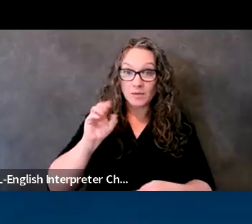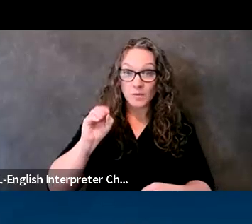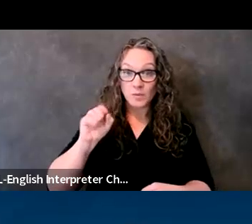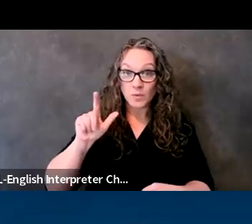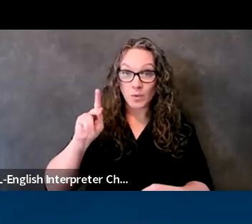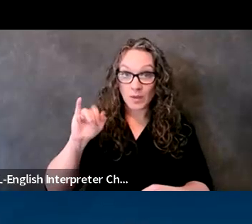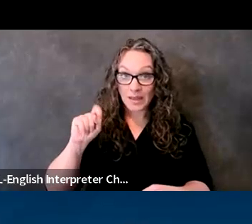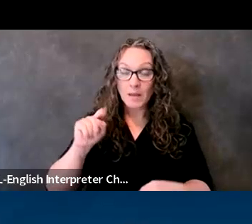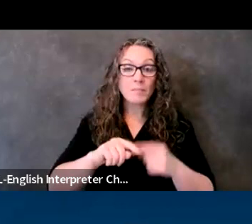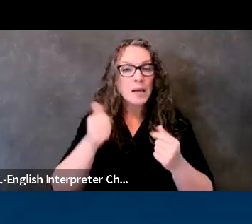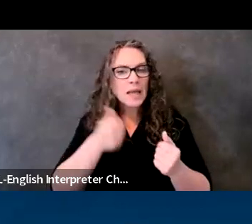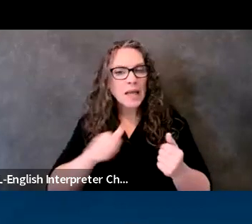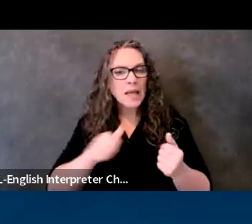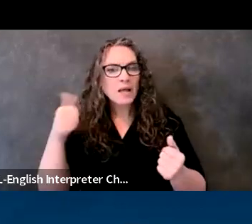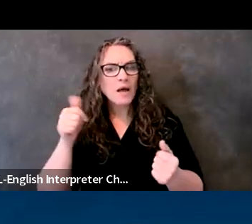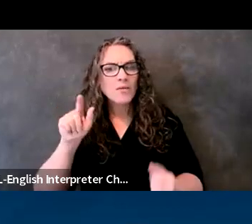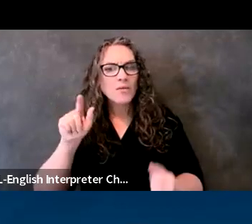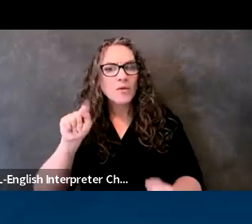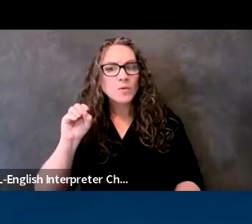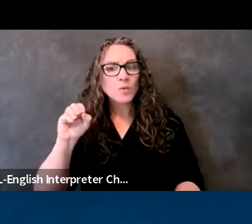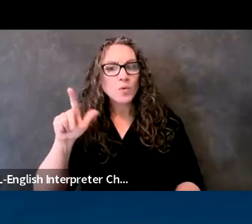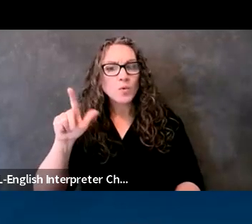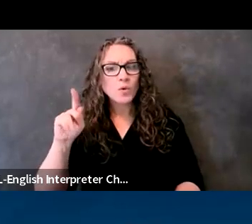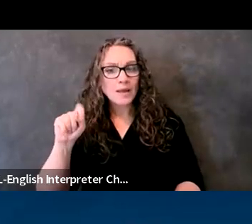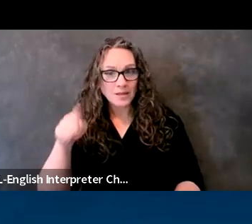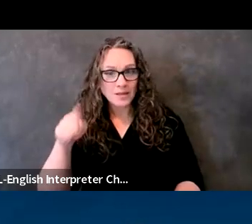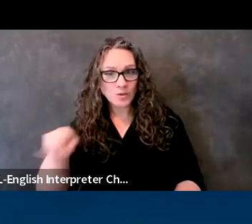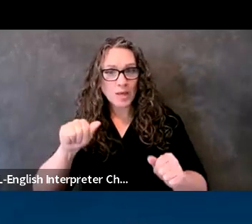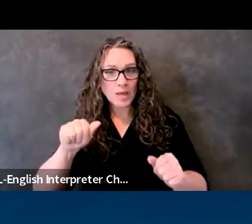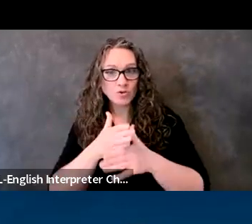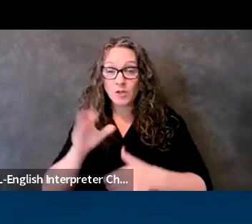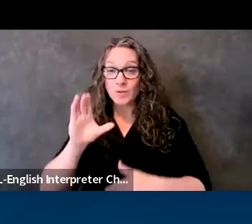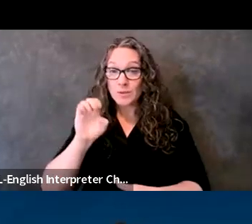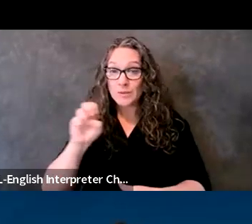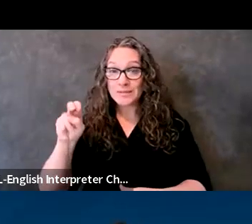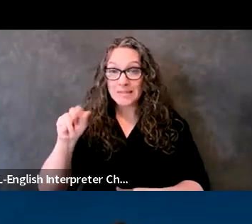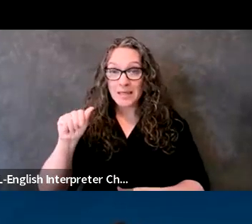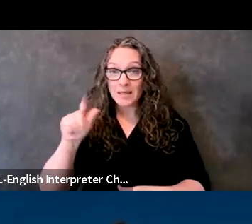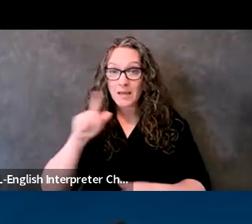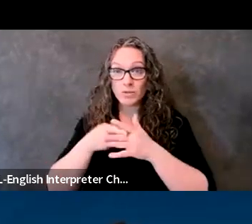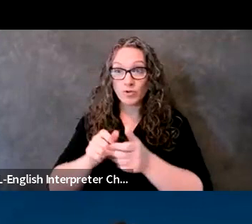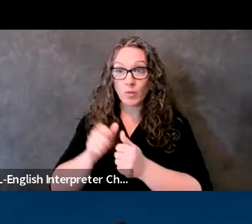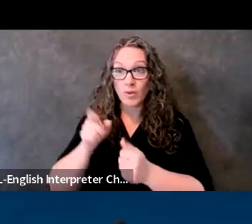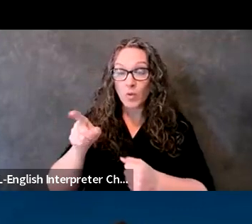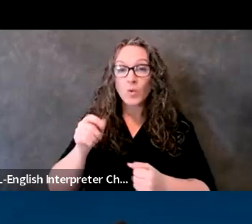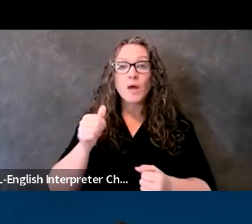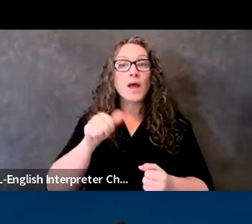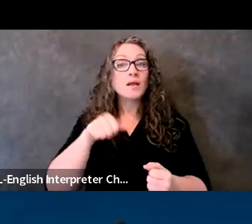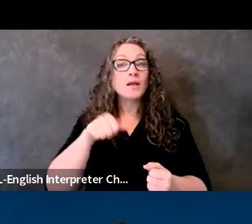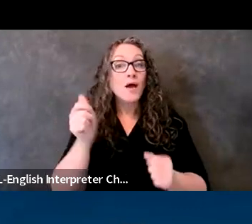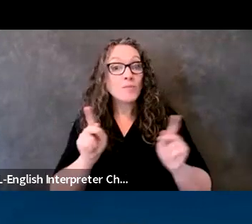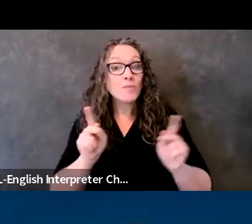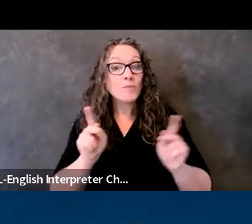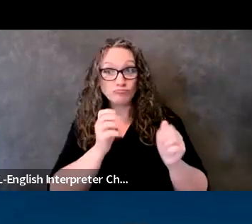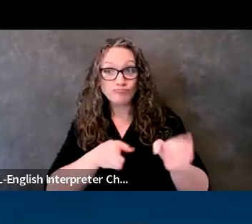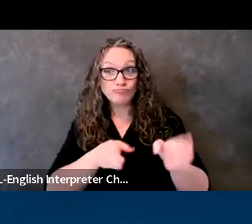can share? So Sina, I'll start with you, and then any of you, the others of you, if you could get your resources ready so we